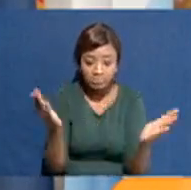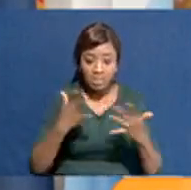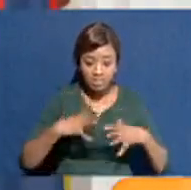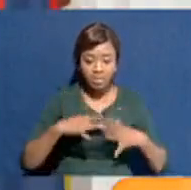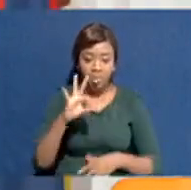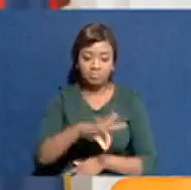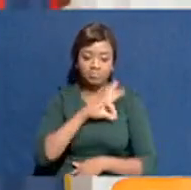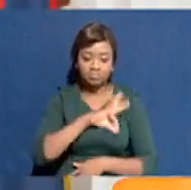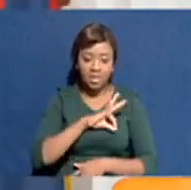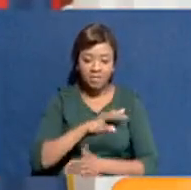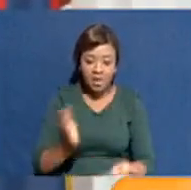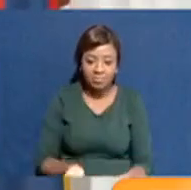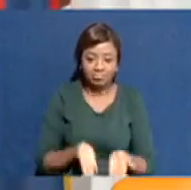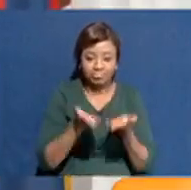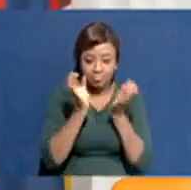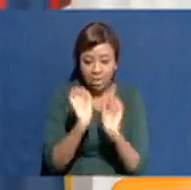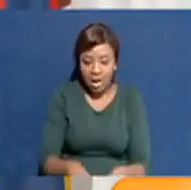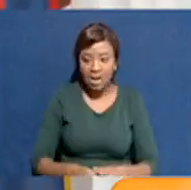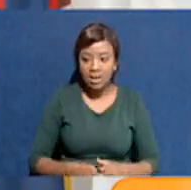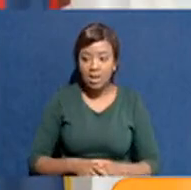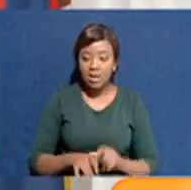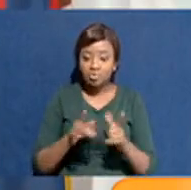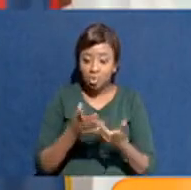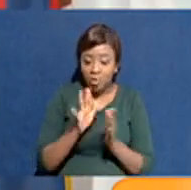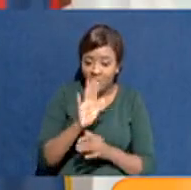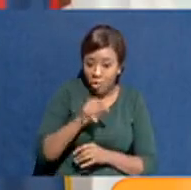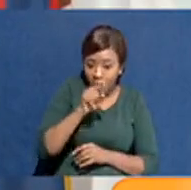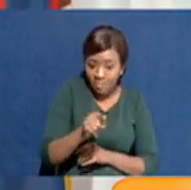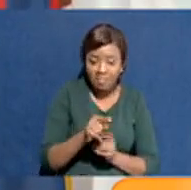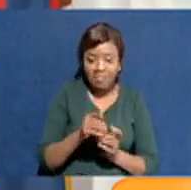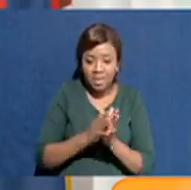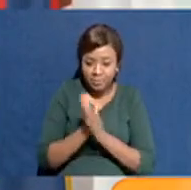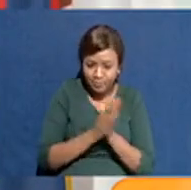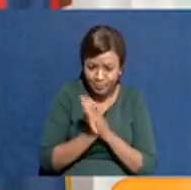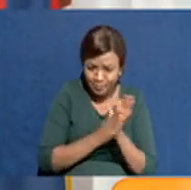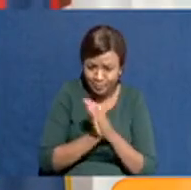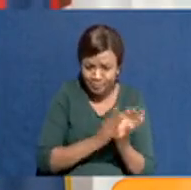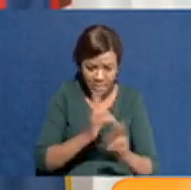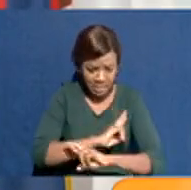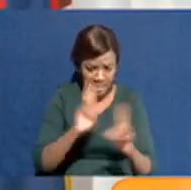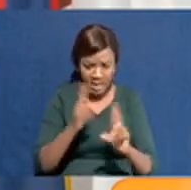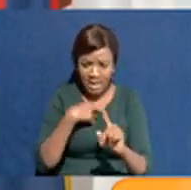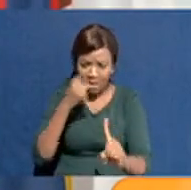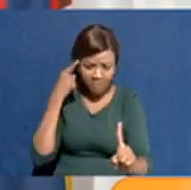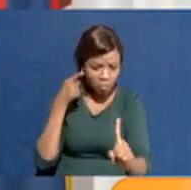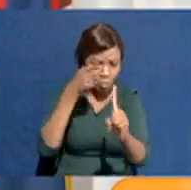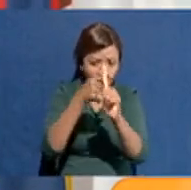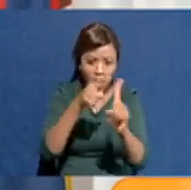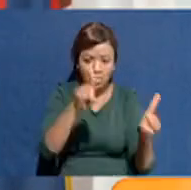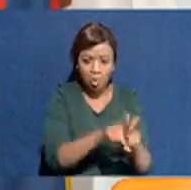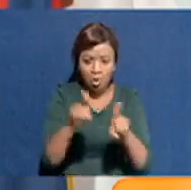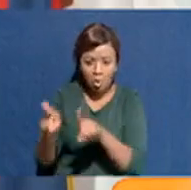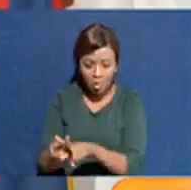region. And in that spirit of collective solidarity, there has never been a better time to forge a common destiny and collectively